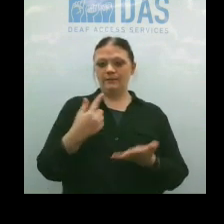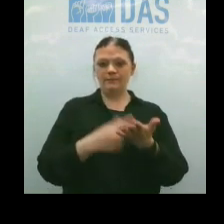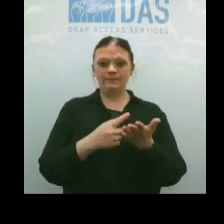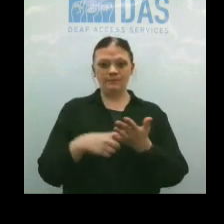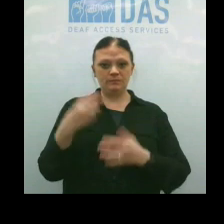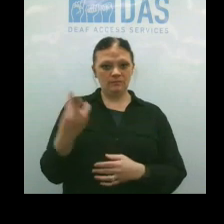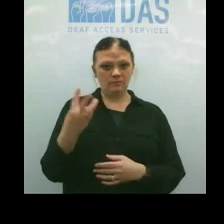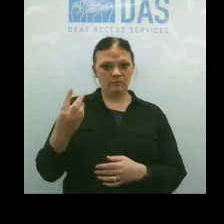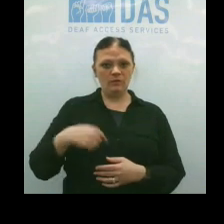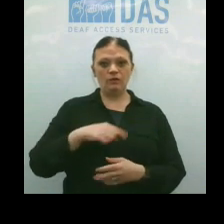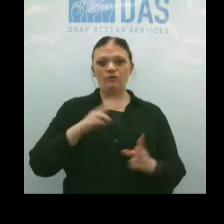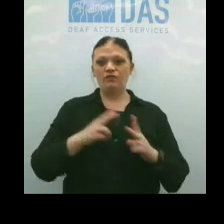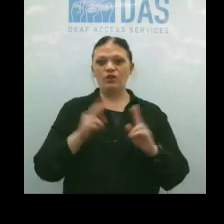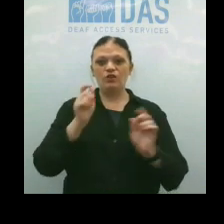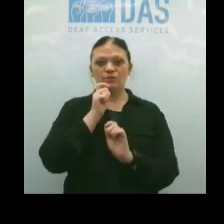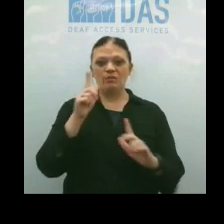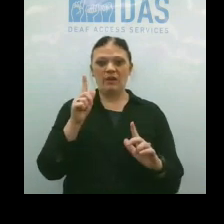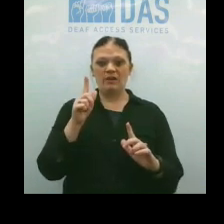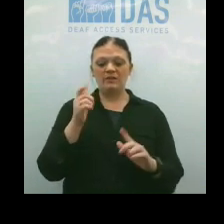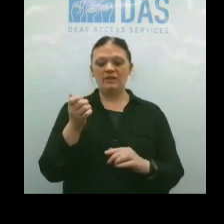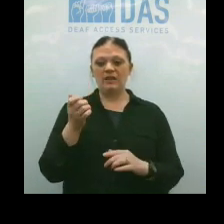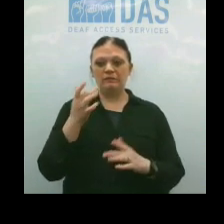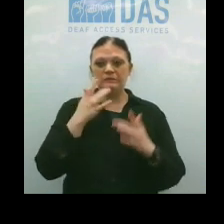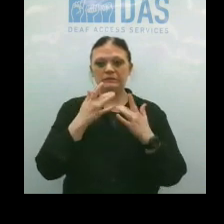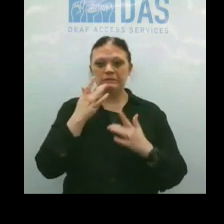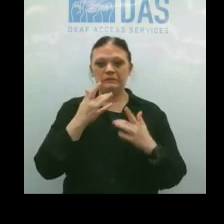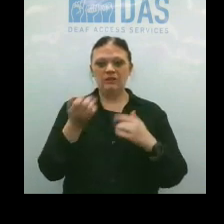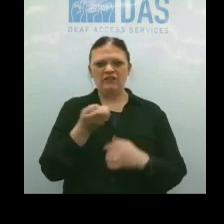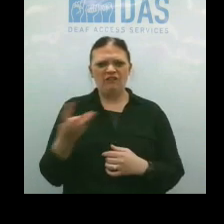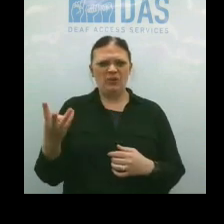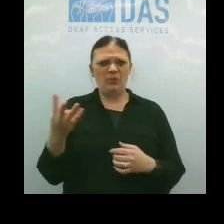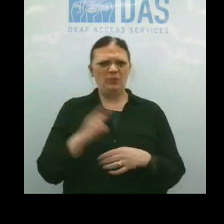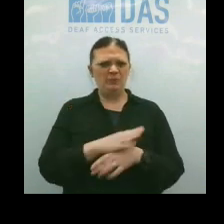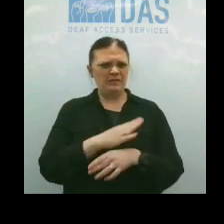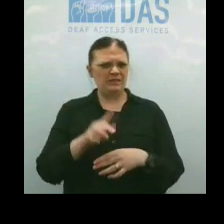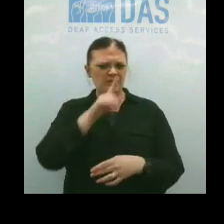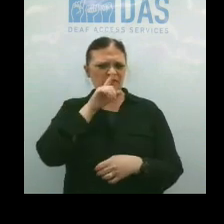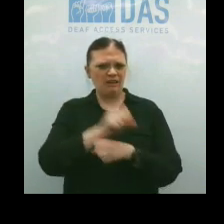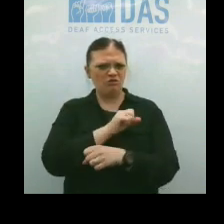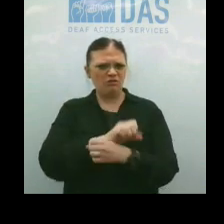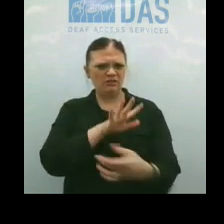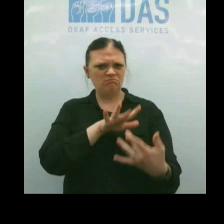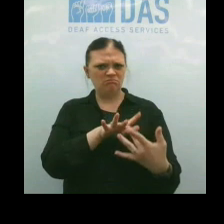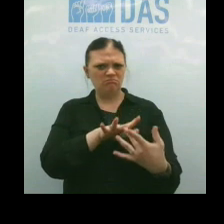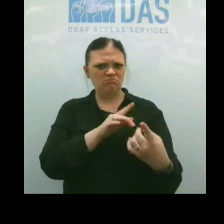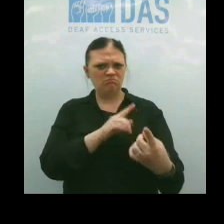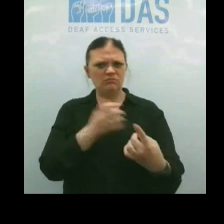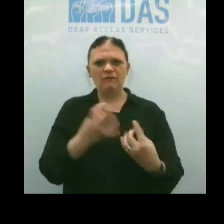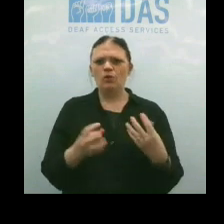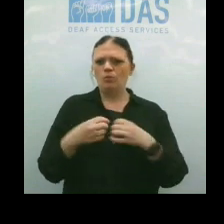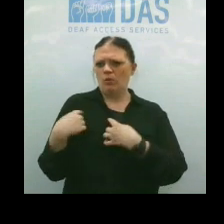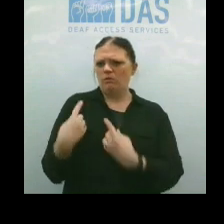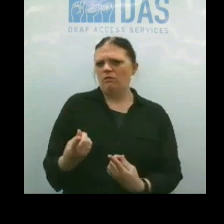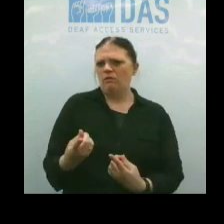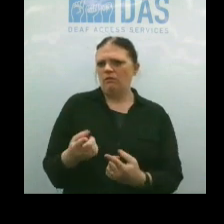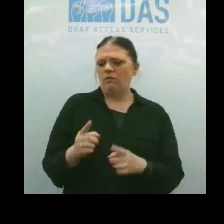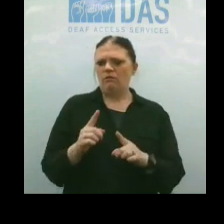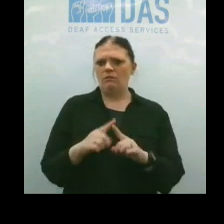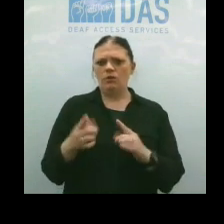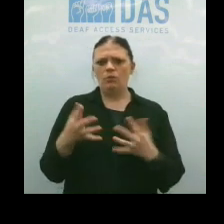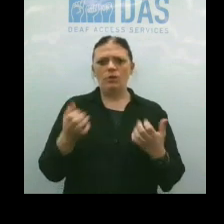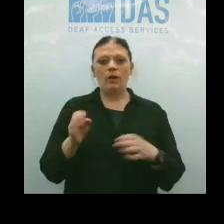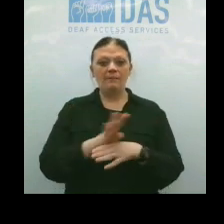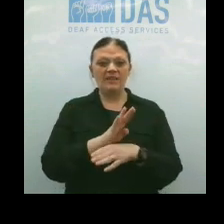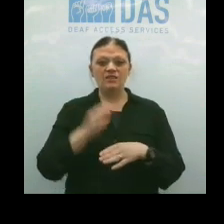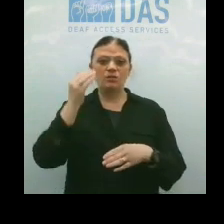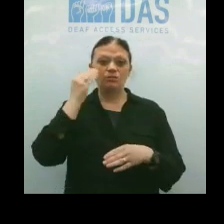we were very surprised at how few businesses have actually reached out to the ECIDA. A few more have reached out since then. But we want